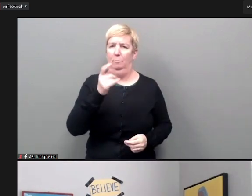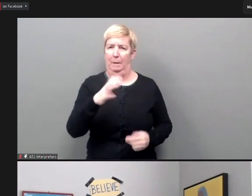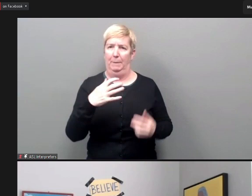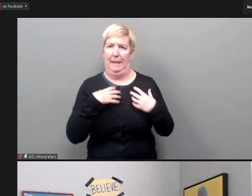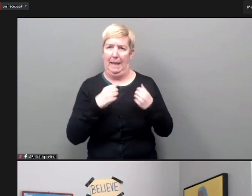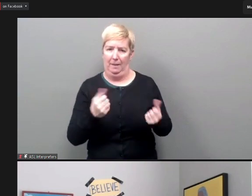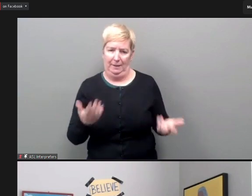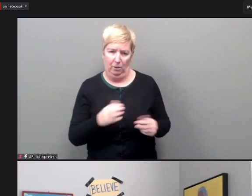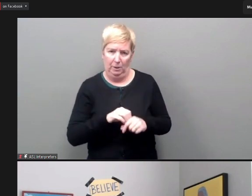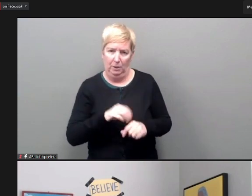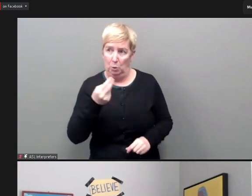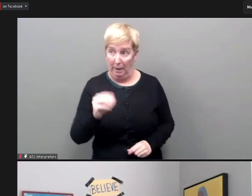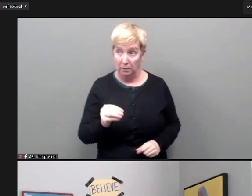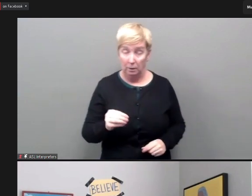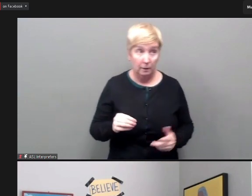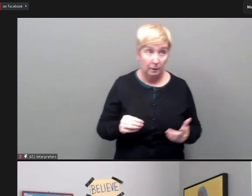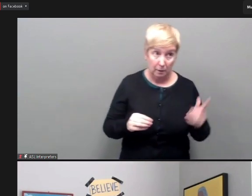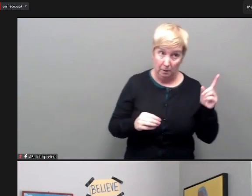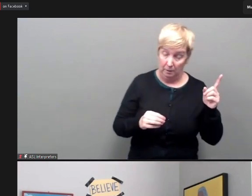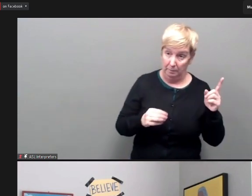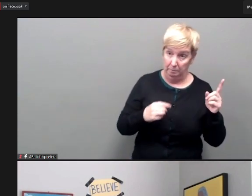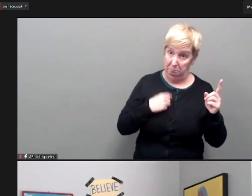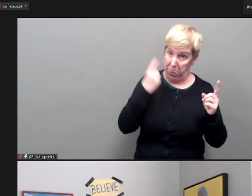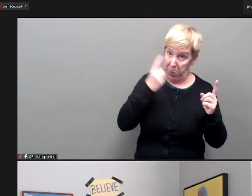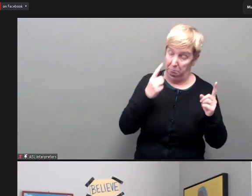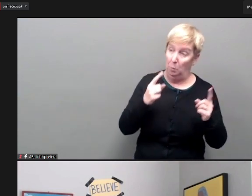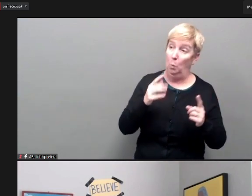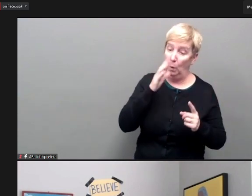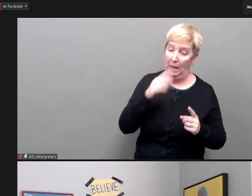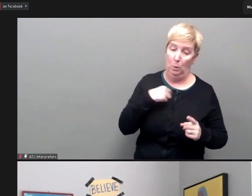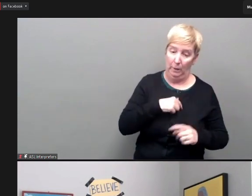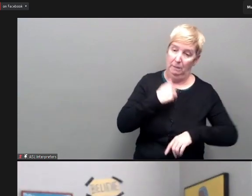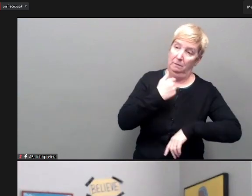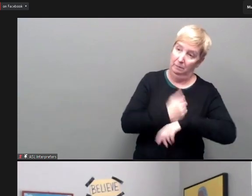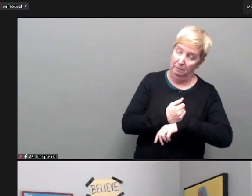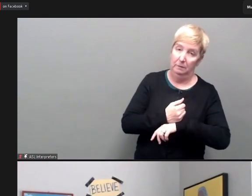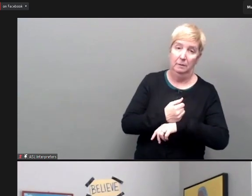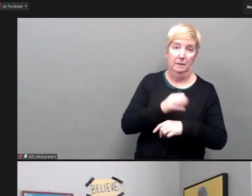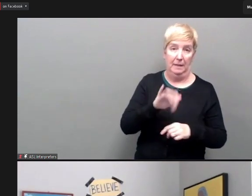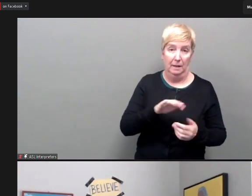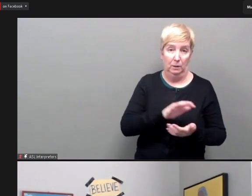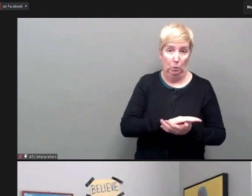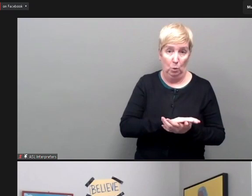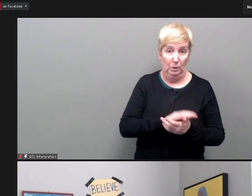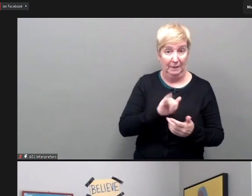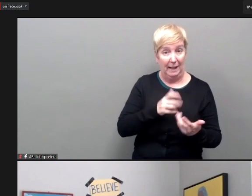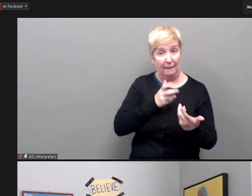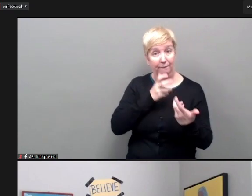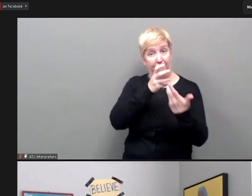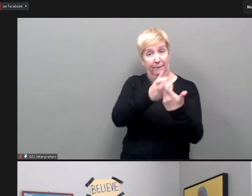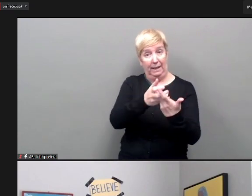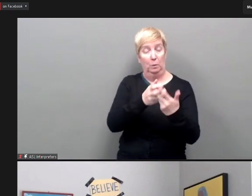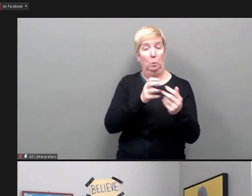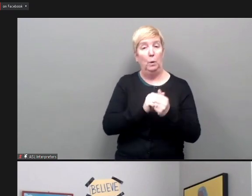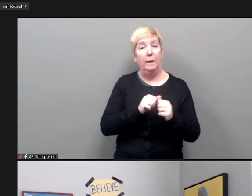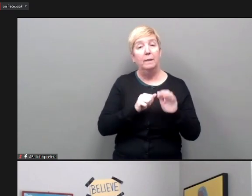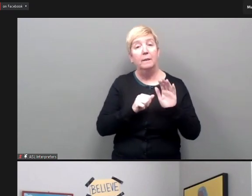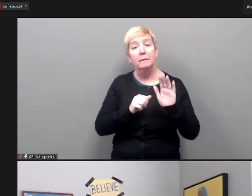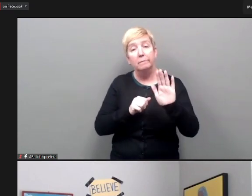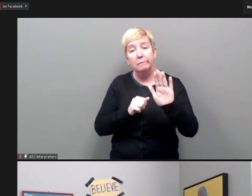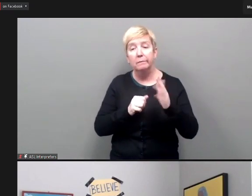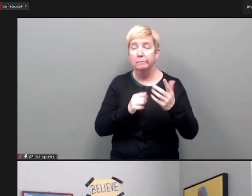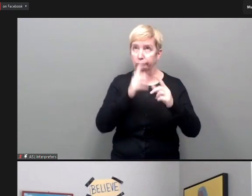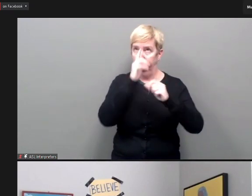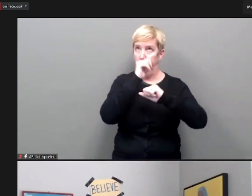is, does such a plan to create and equip a school of public health here in New Mexico fit within the identified long-term needs of